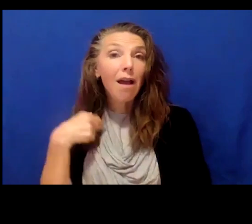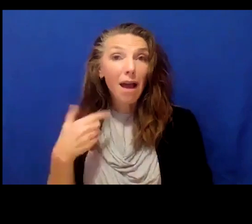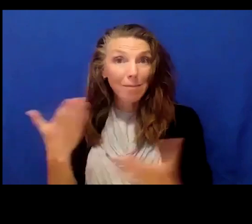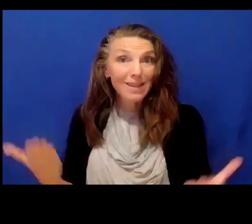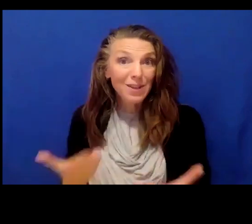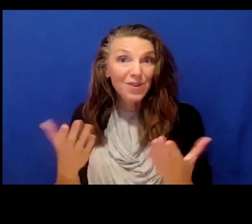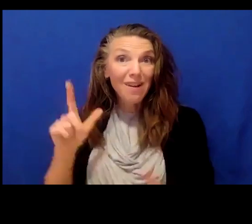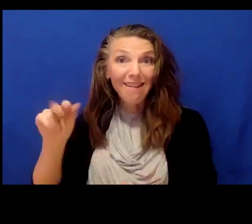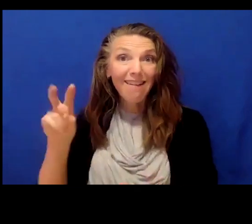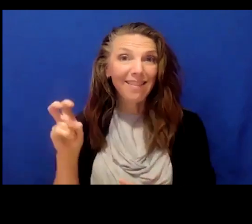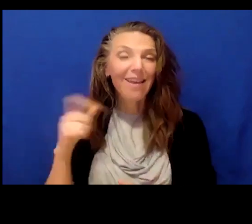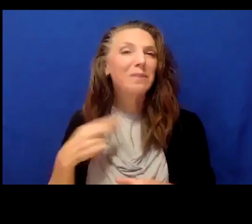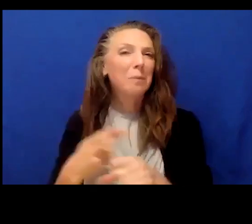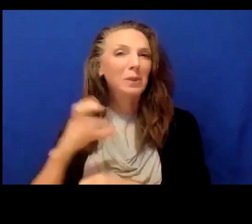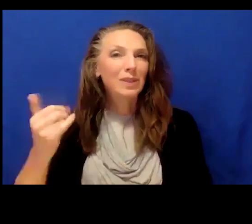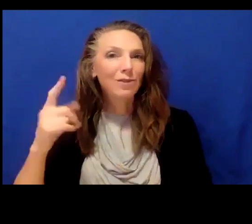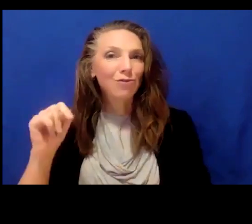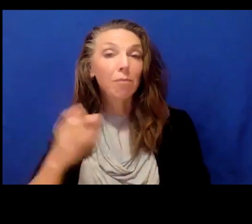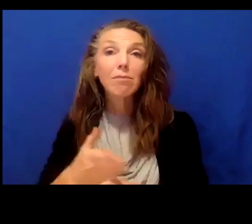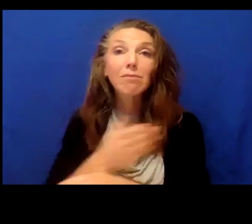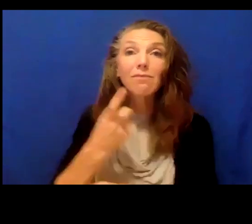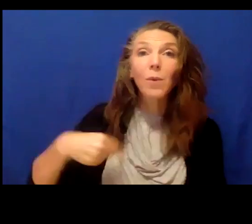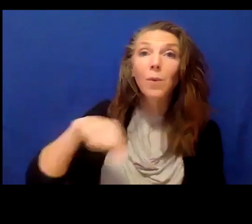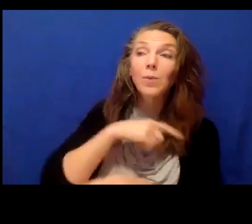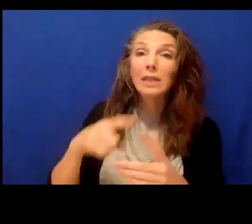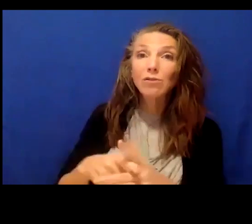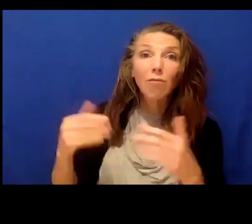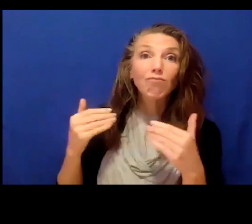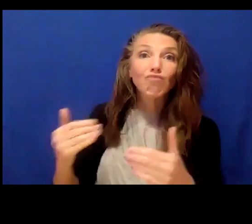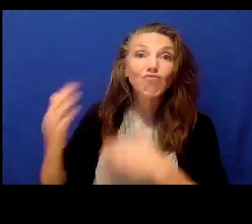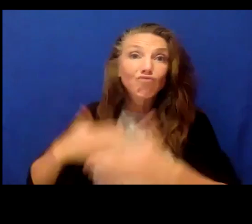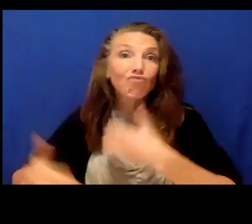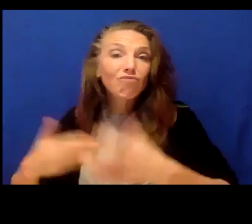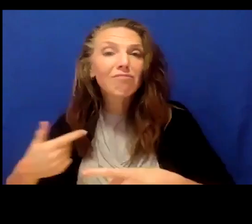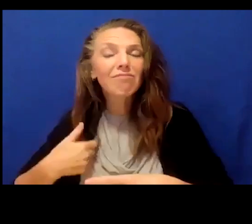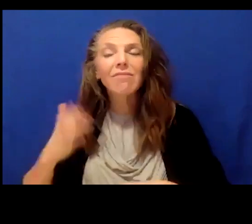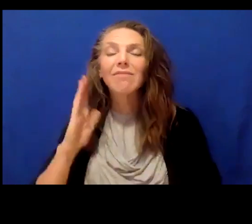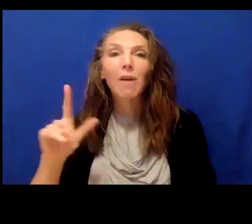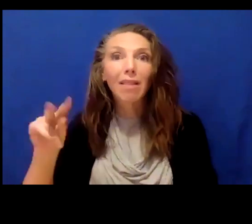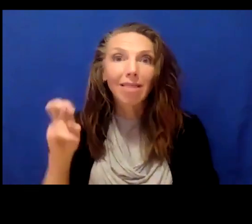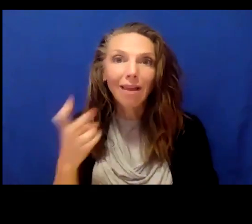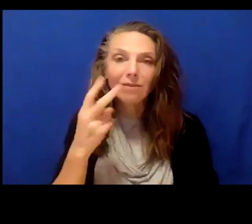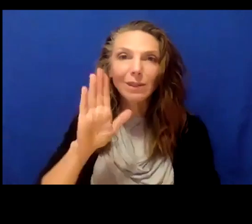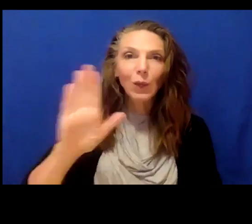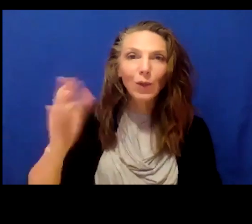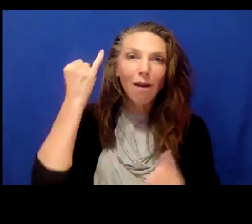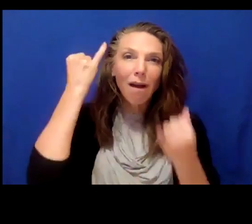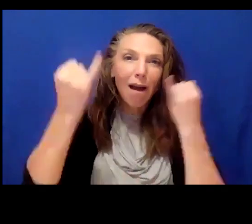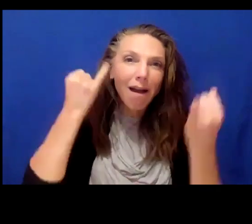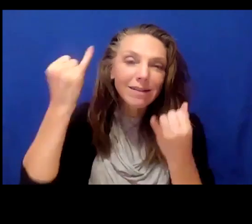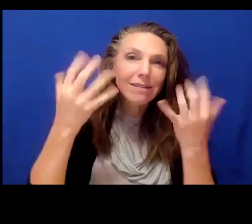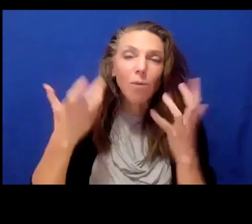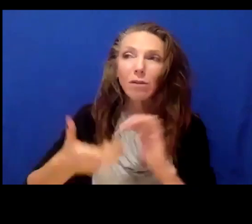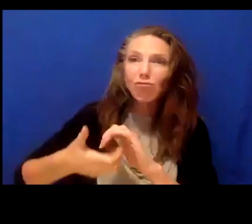chat. So I do want to let you know before we get started that I would love it to see your thoughts and to collaborate